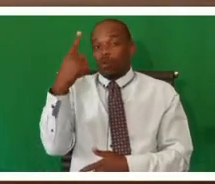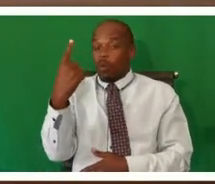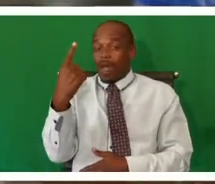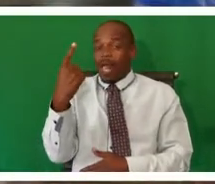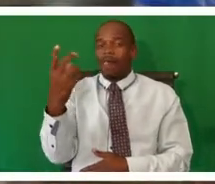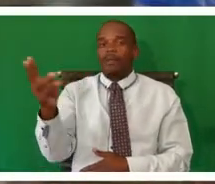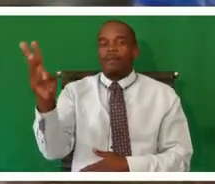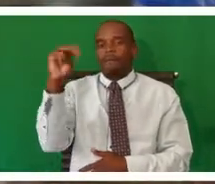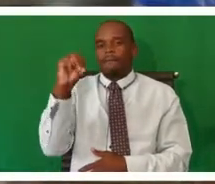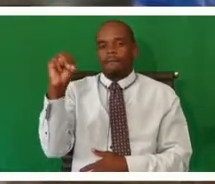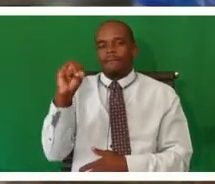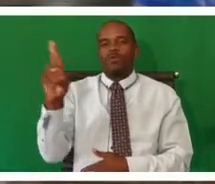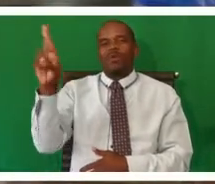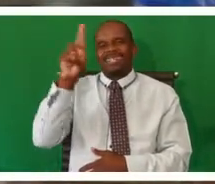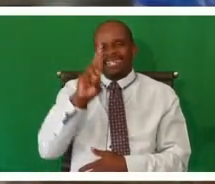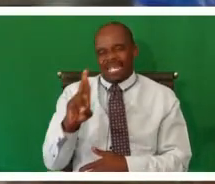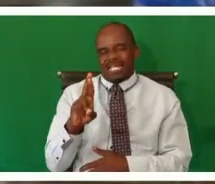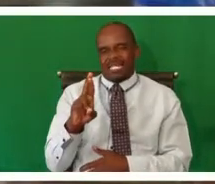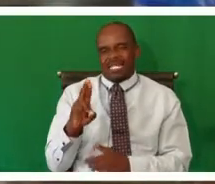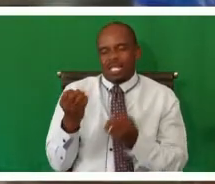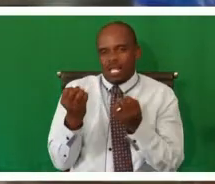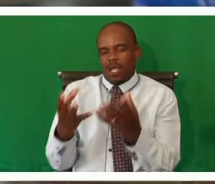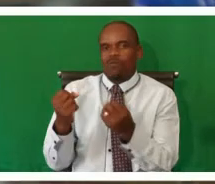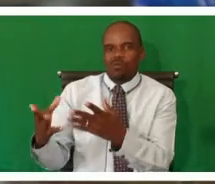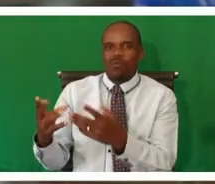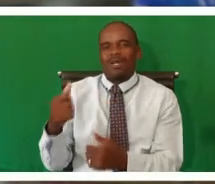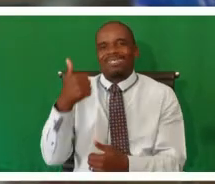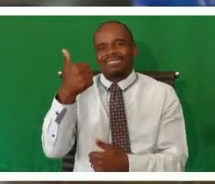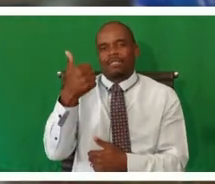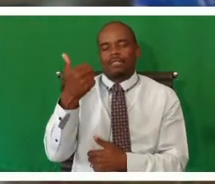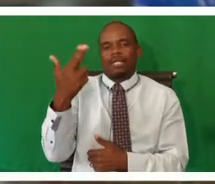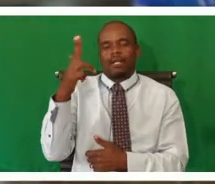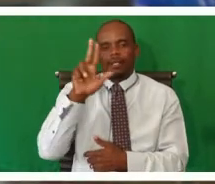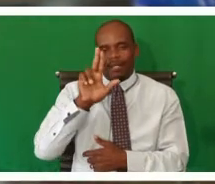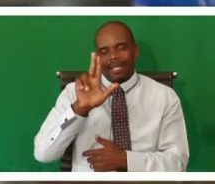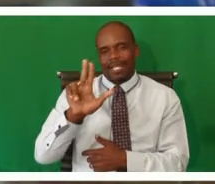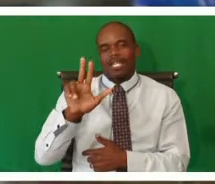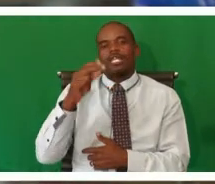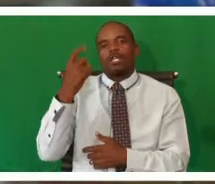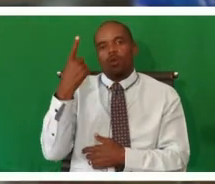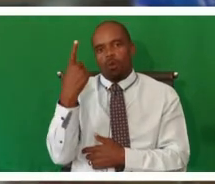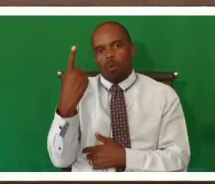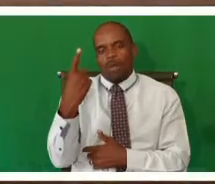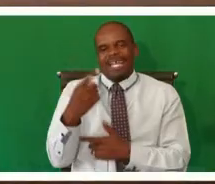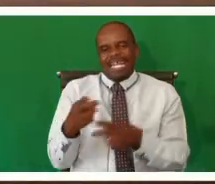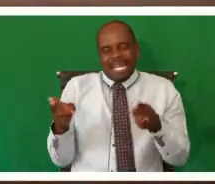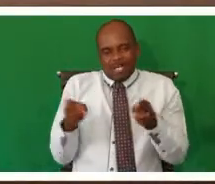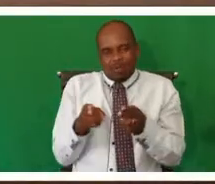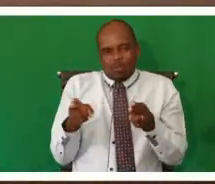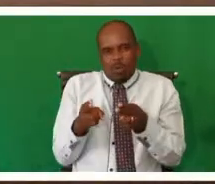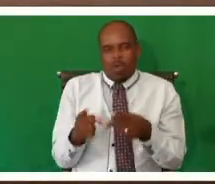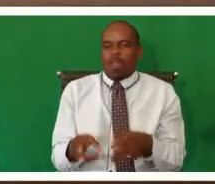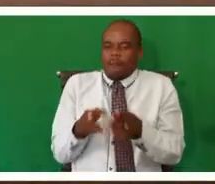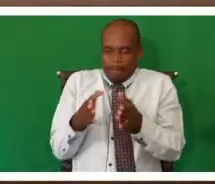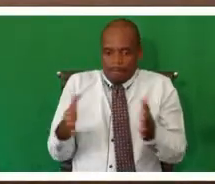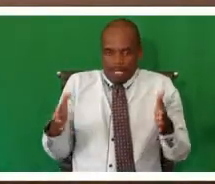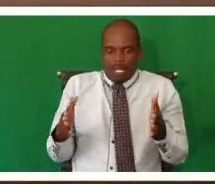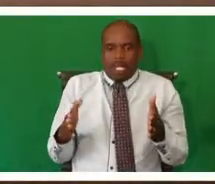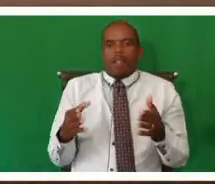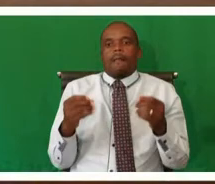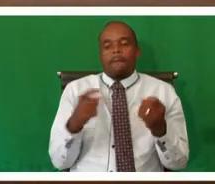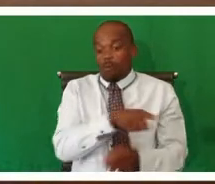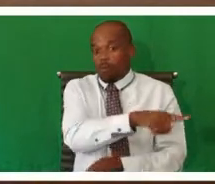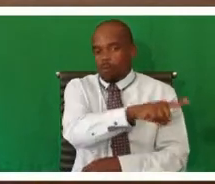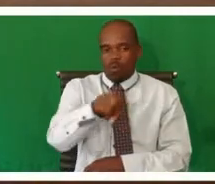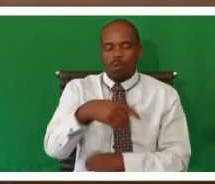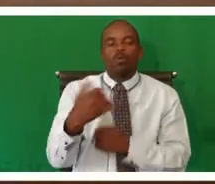to 681 small and medium businesses, mainly in townships.